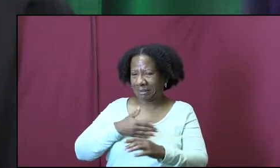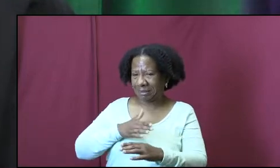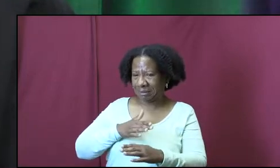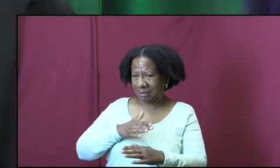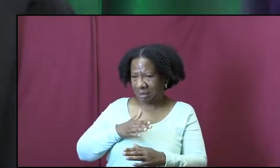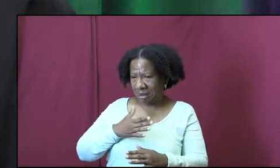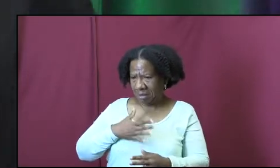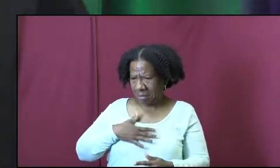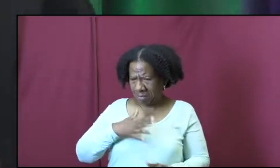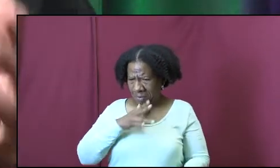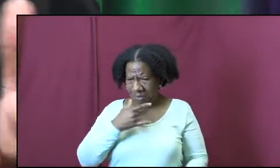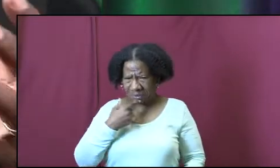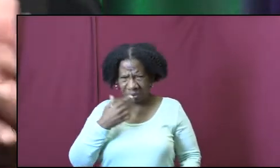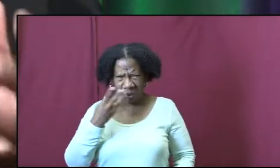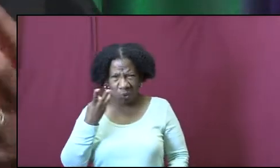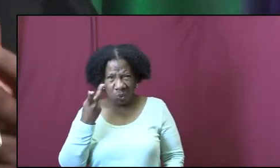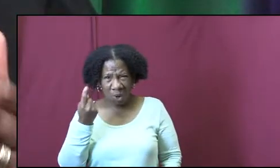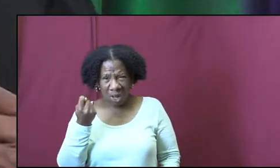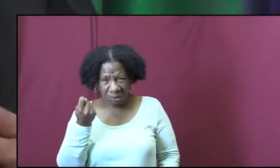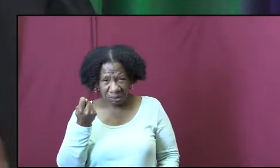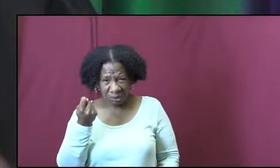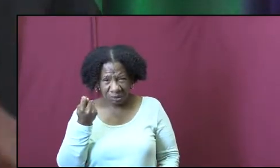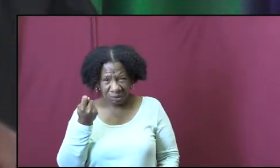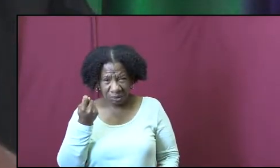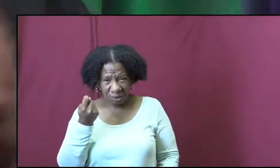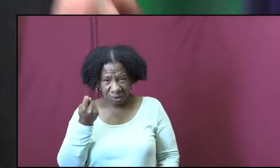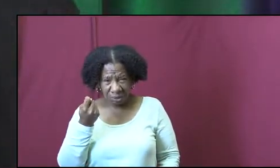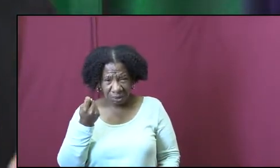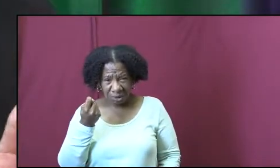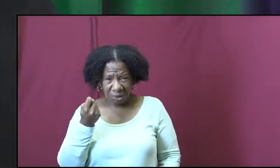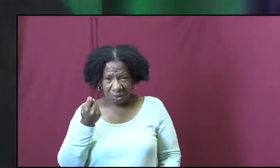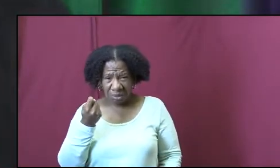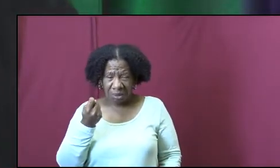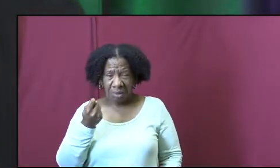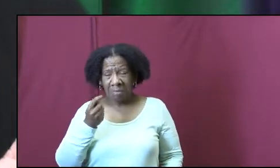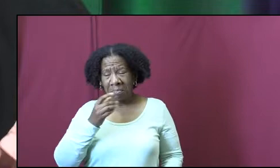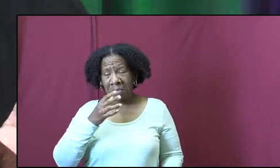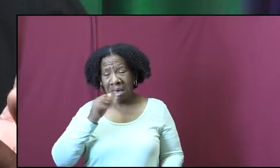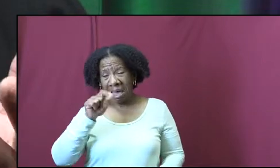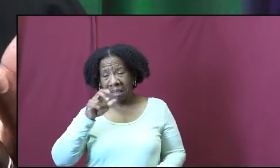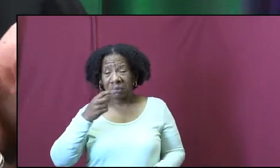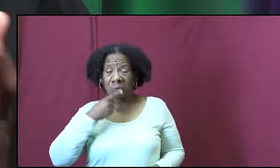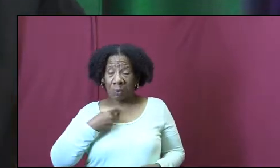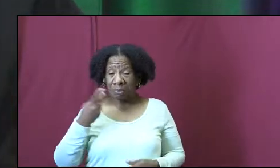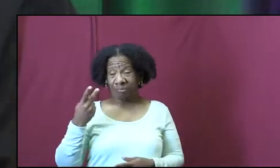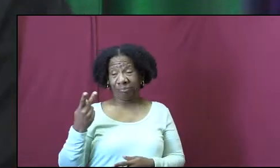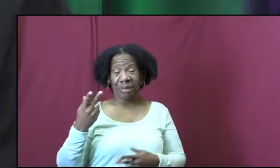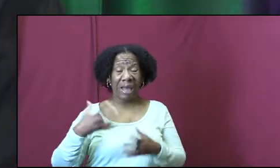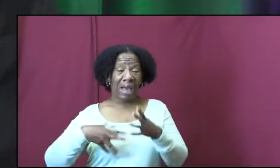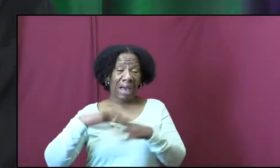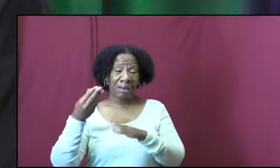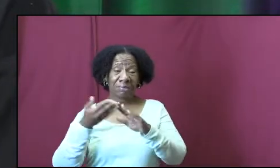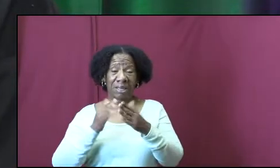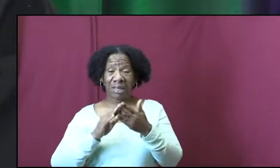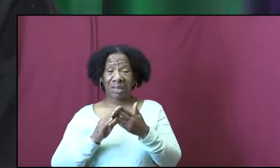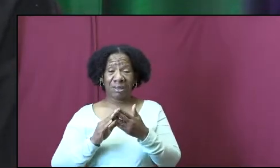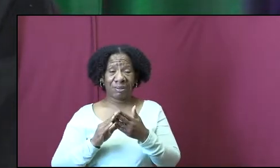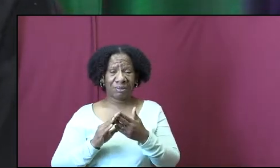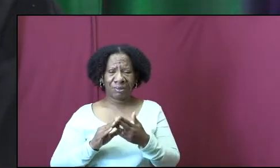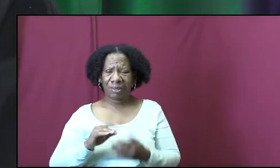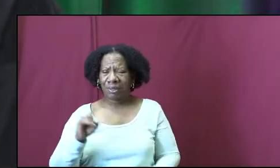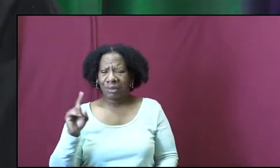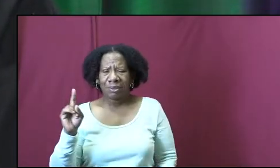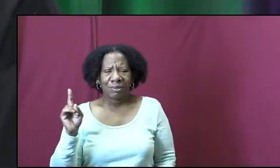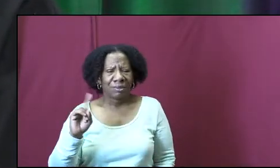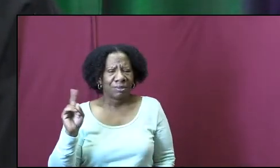what? She said, yeah, Alan told me that you all are going out of town for Christmas. And she said, we're not going nowhere out of